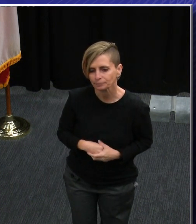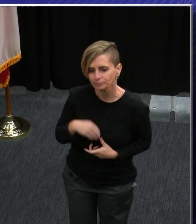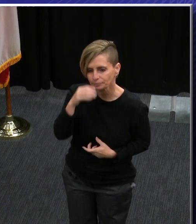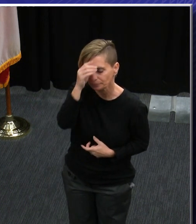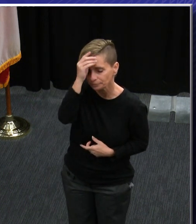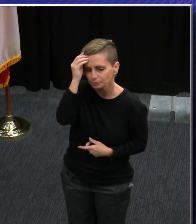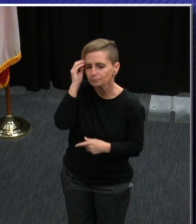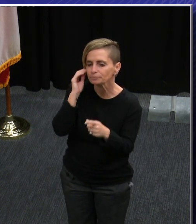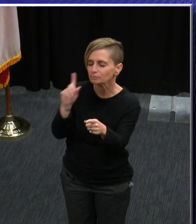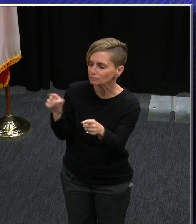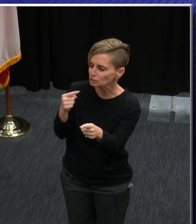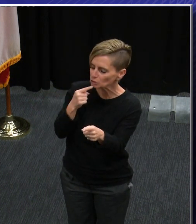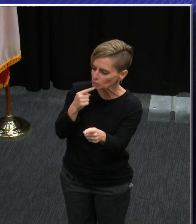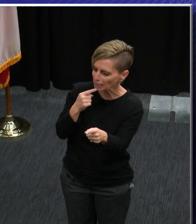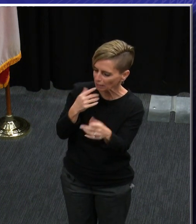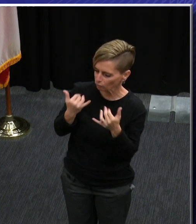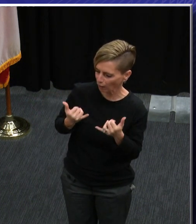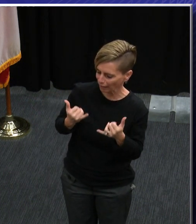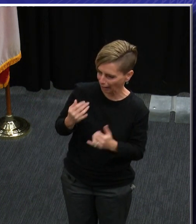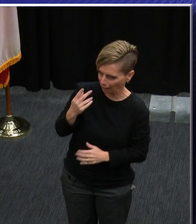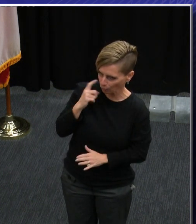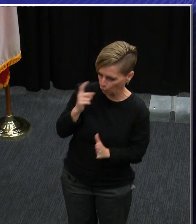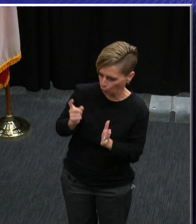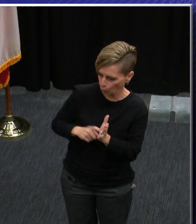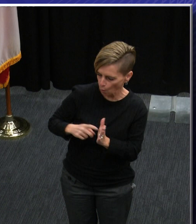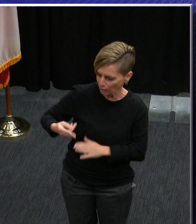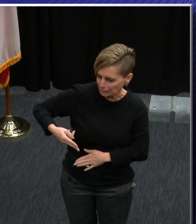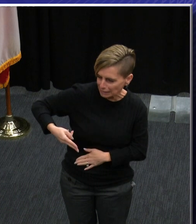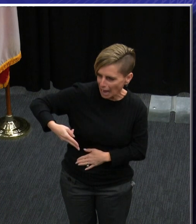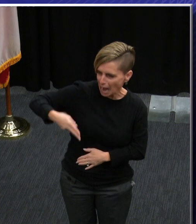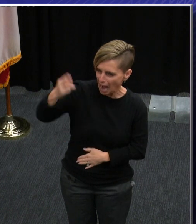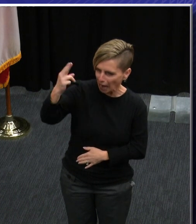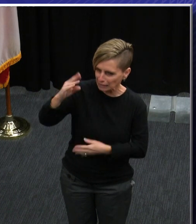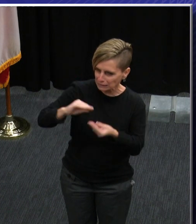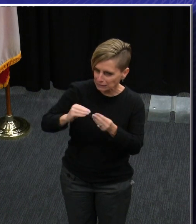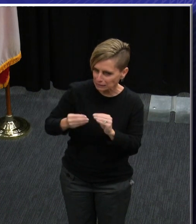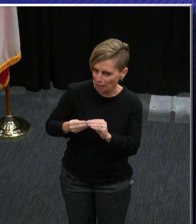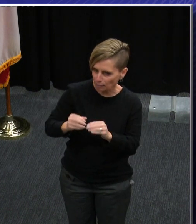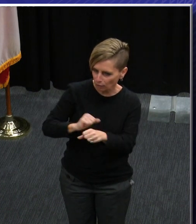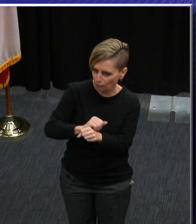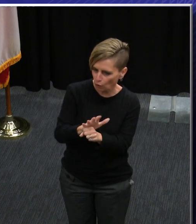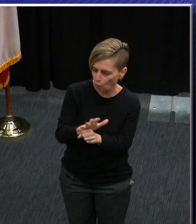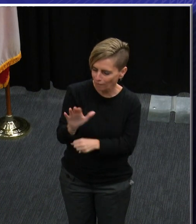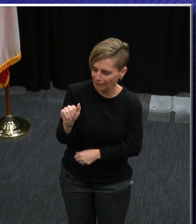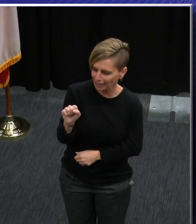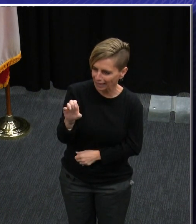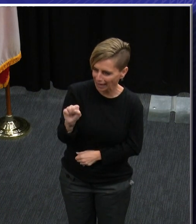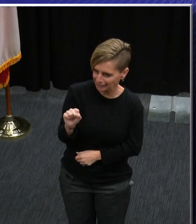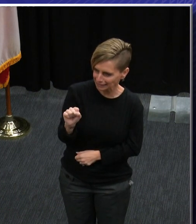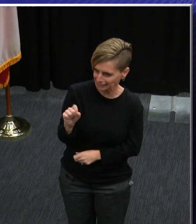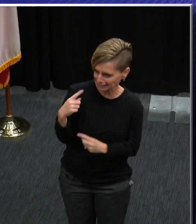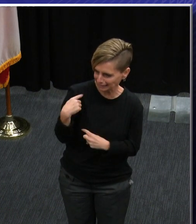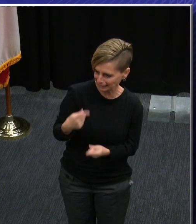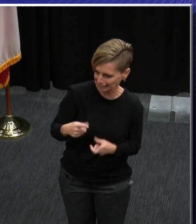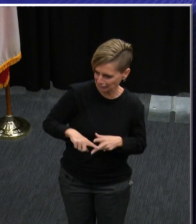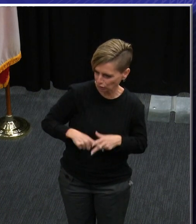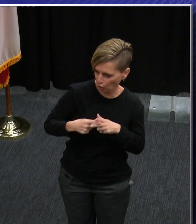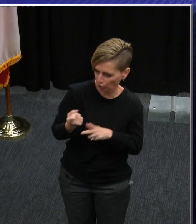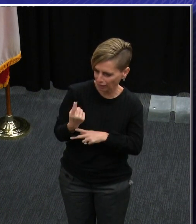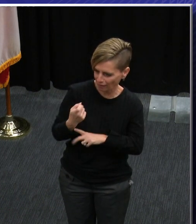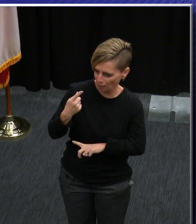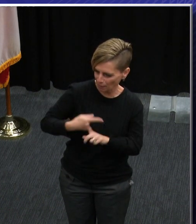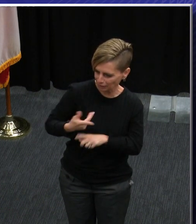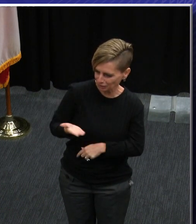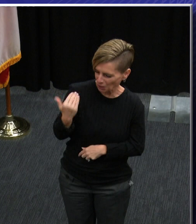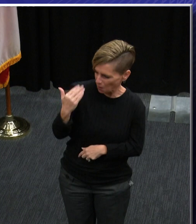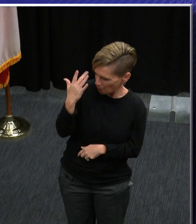You said you're seeing the highest number of cases since the start of the pandemic. Why do you think that's the case?